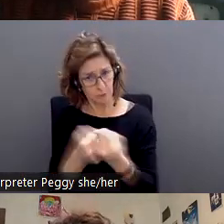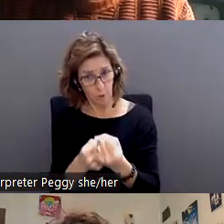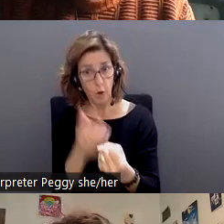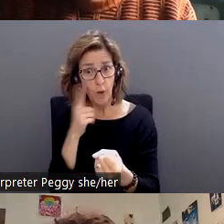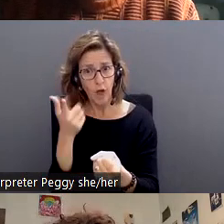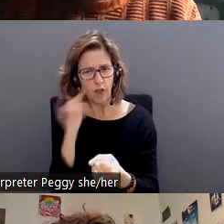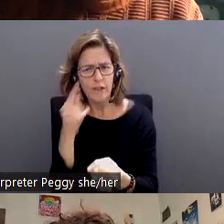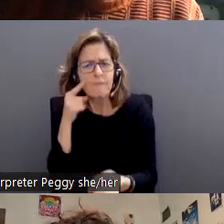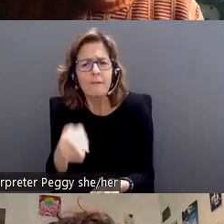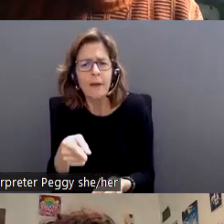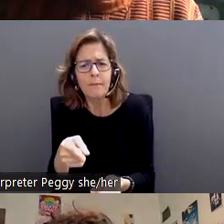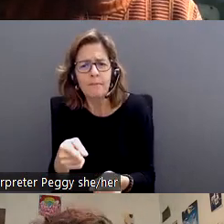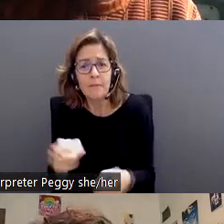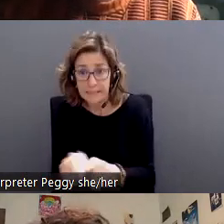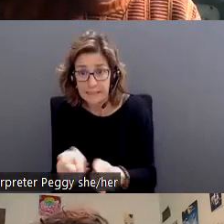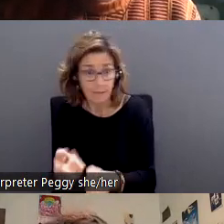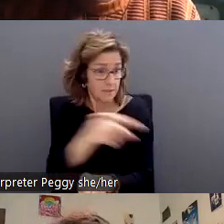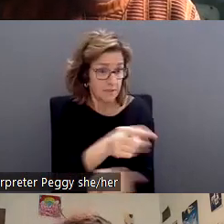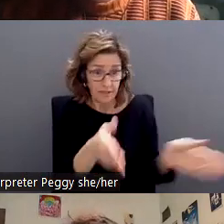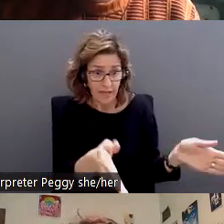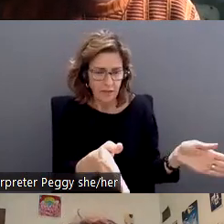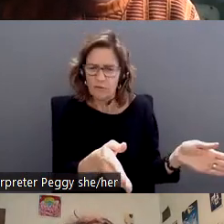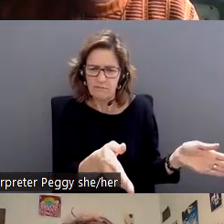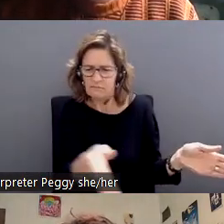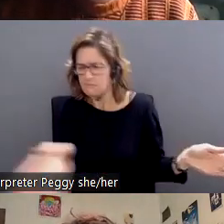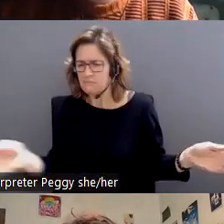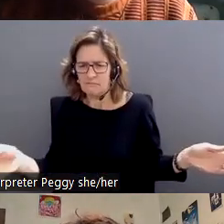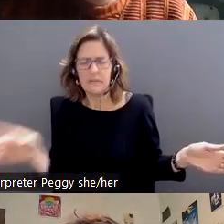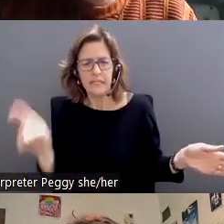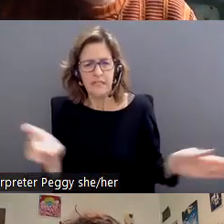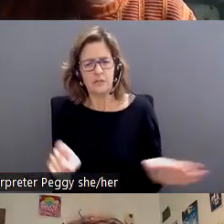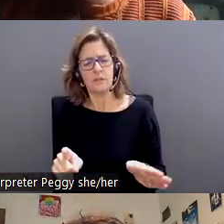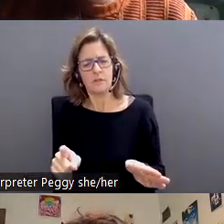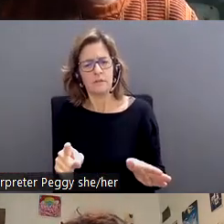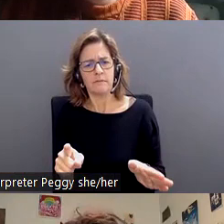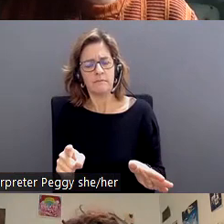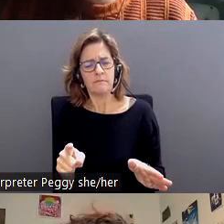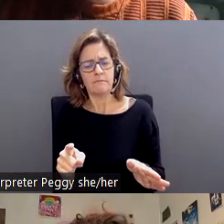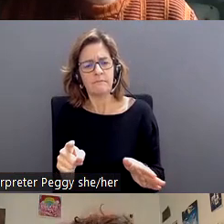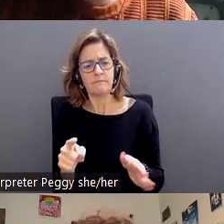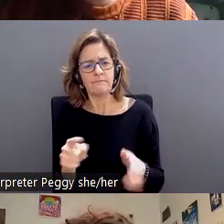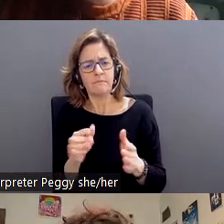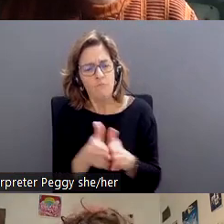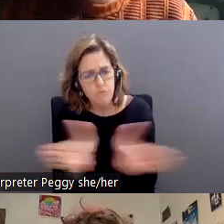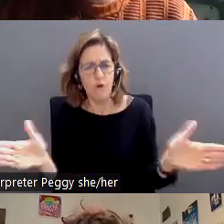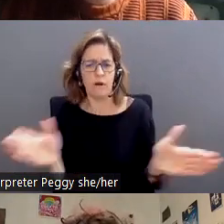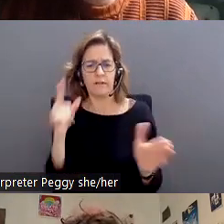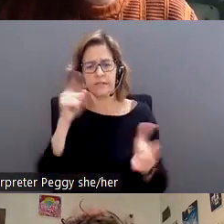that support or what should be support. And so at the 519, when we think about gender-based violence, we are